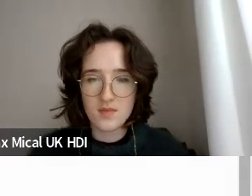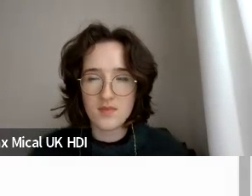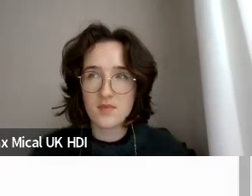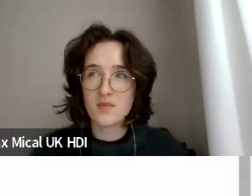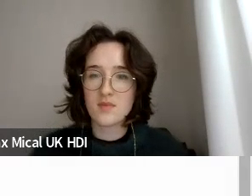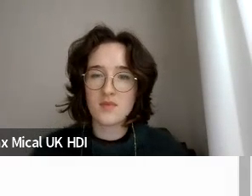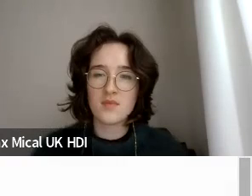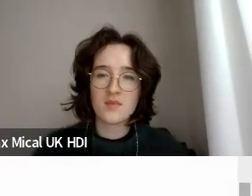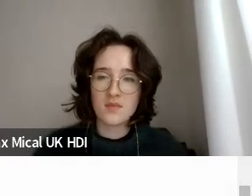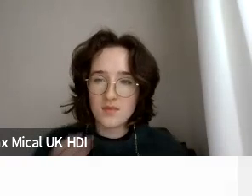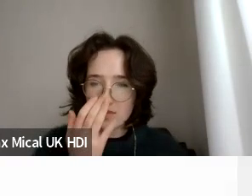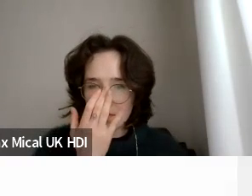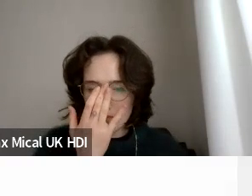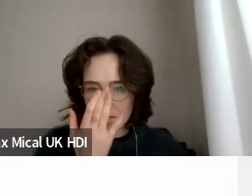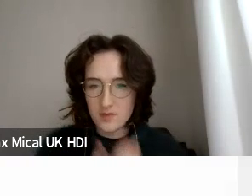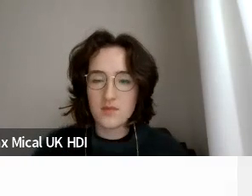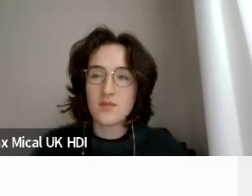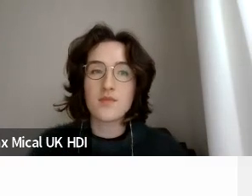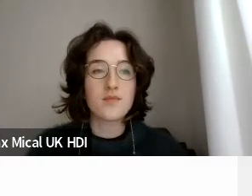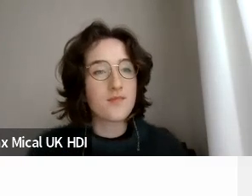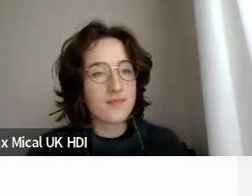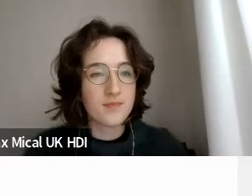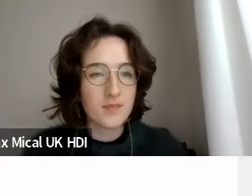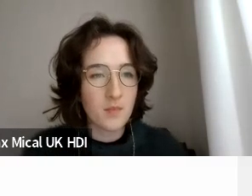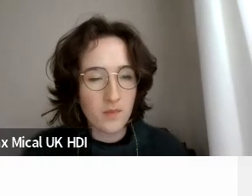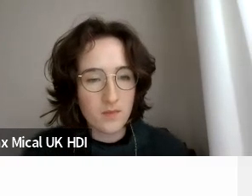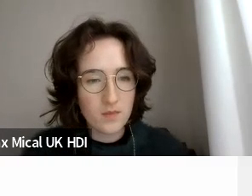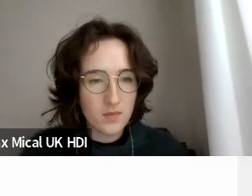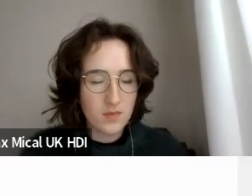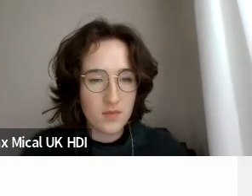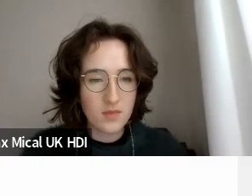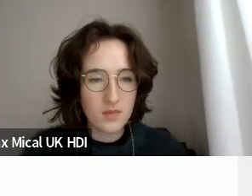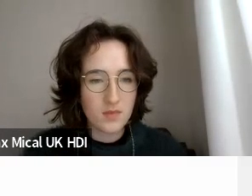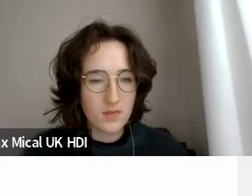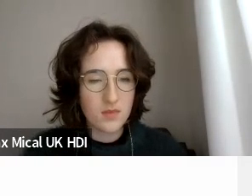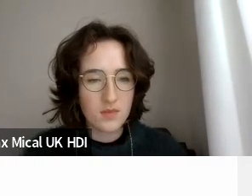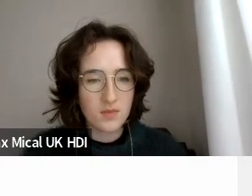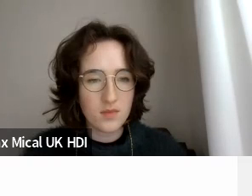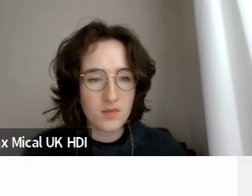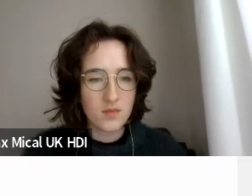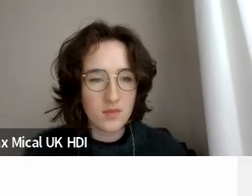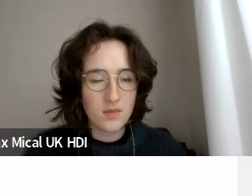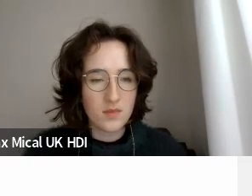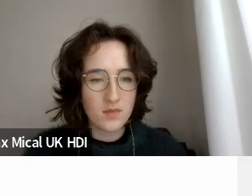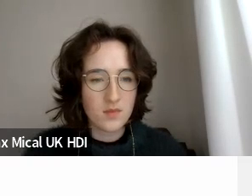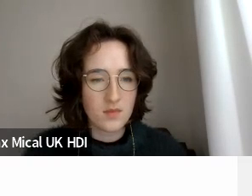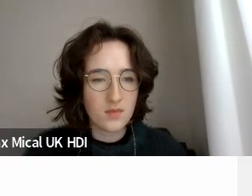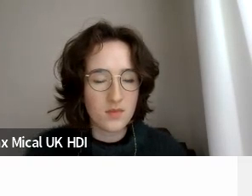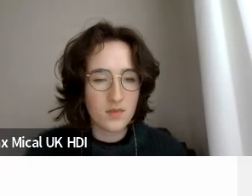The referral form captures information on the referral source, for the individual being referred,